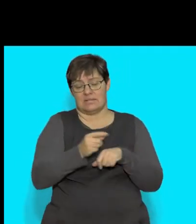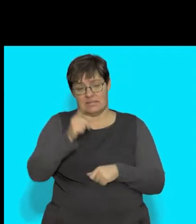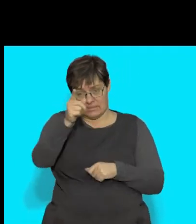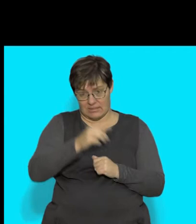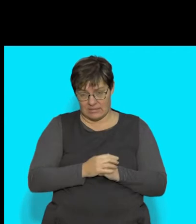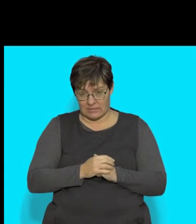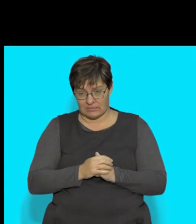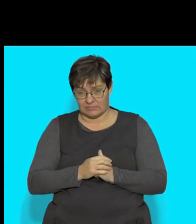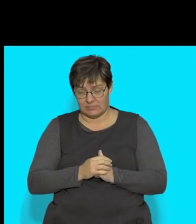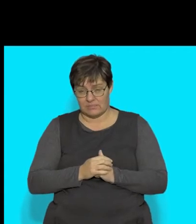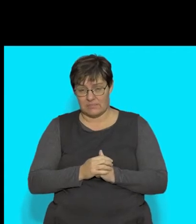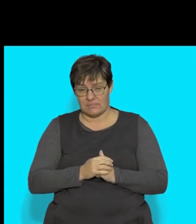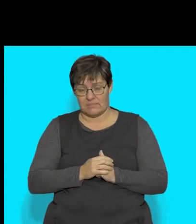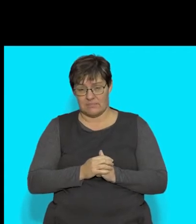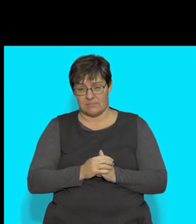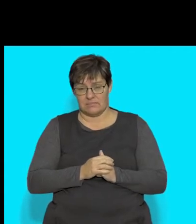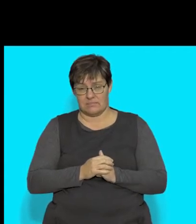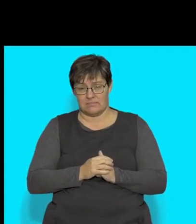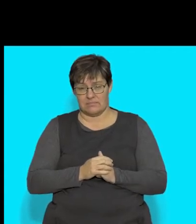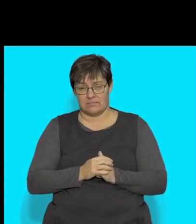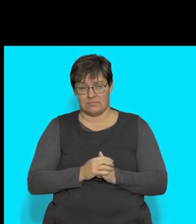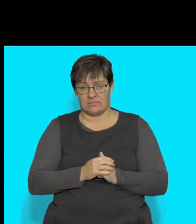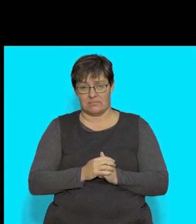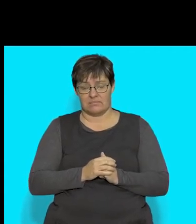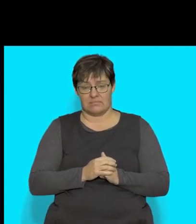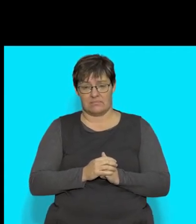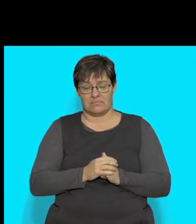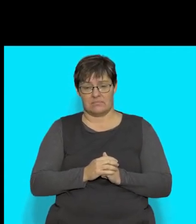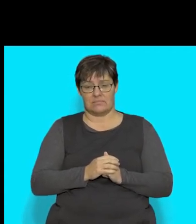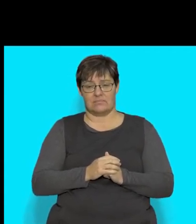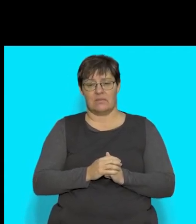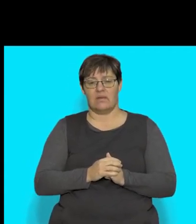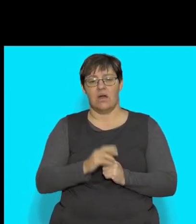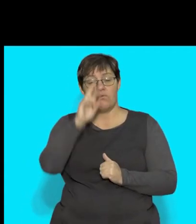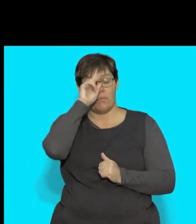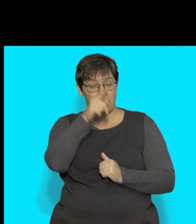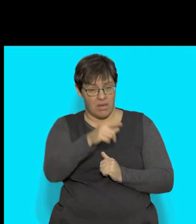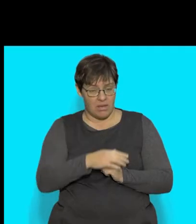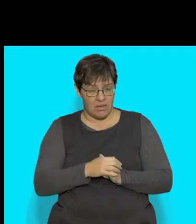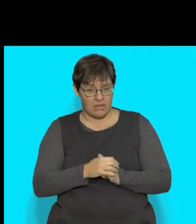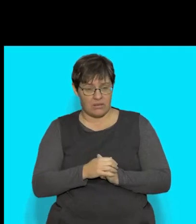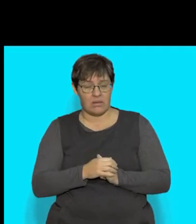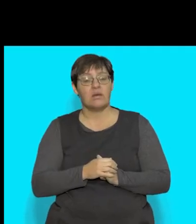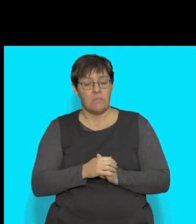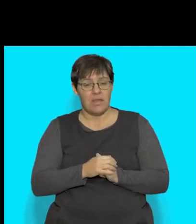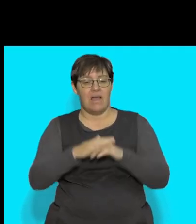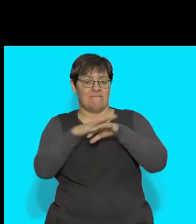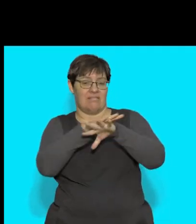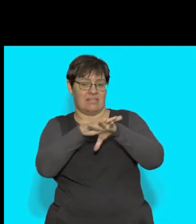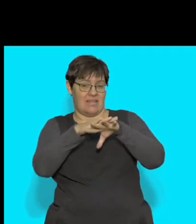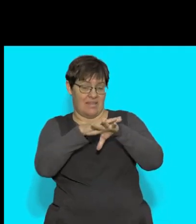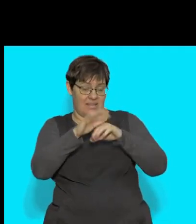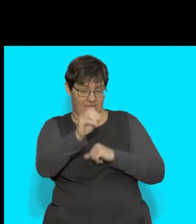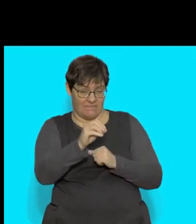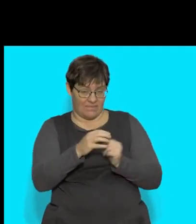need to take out of the tubes, and where do I need to put it? I need to put it back into